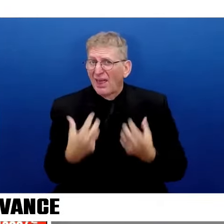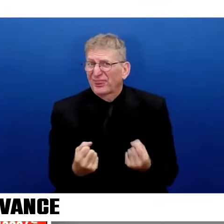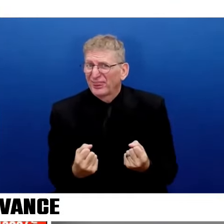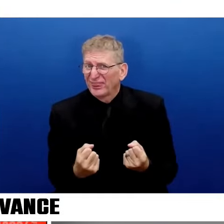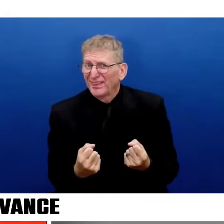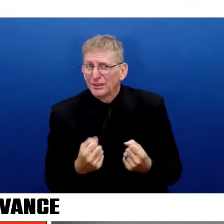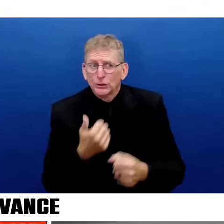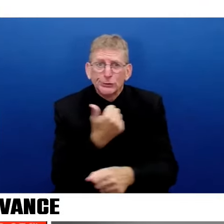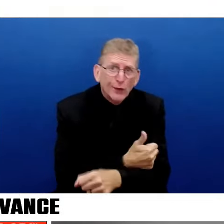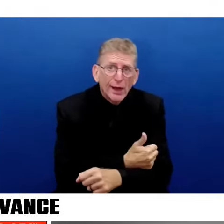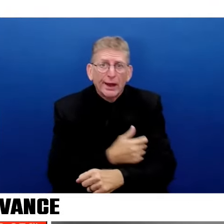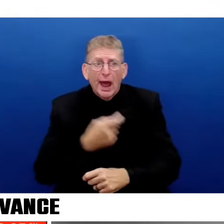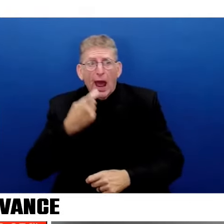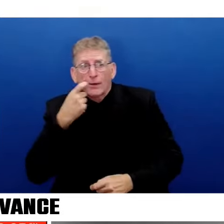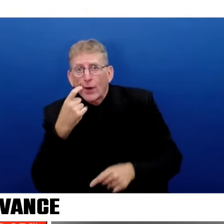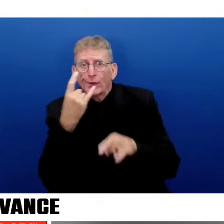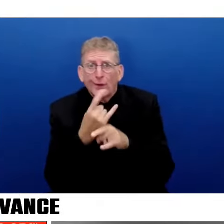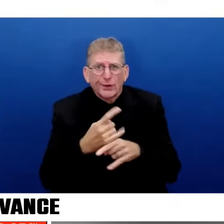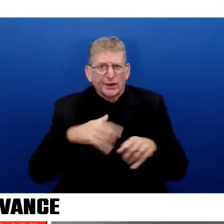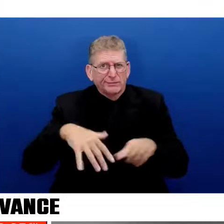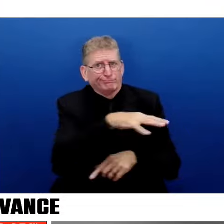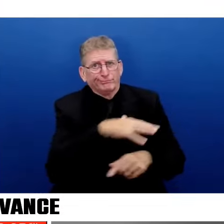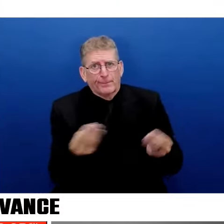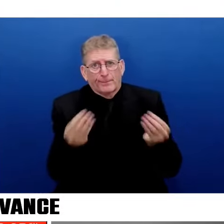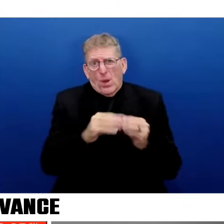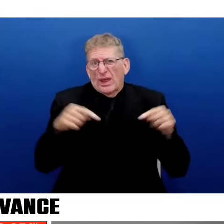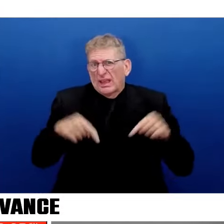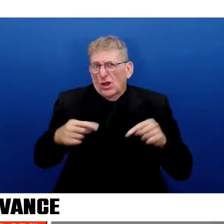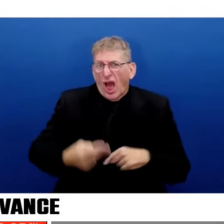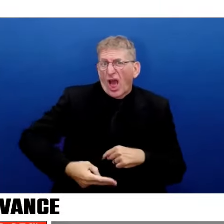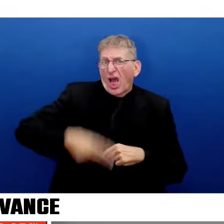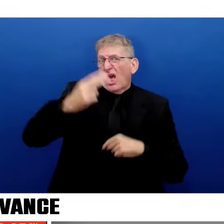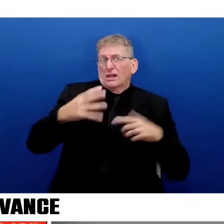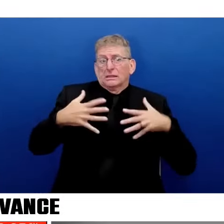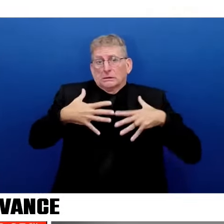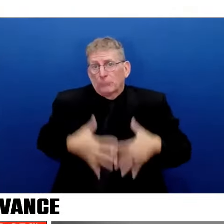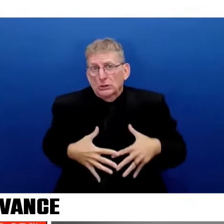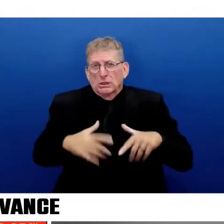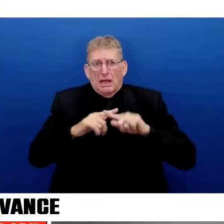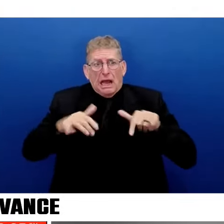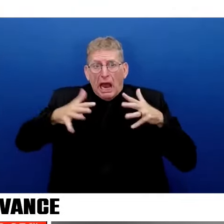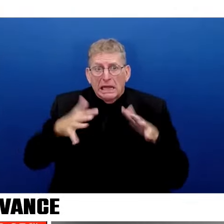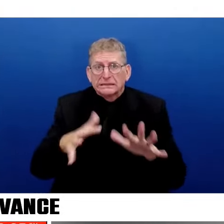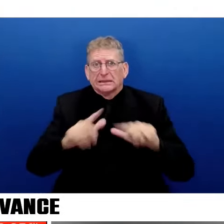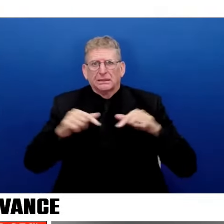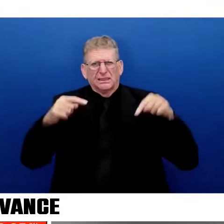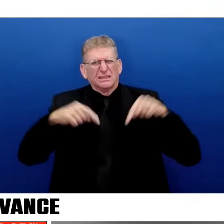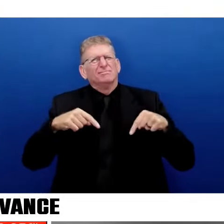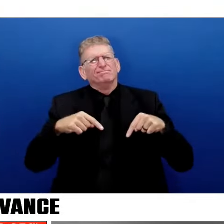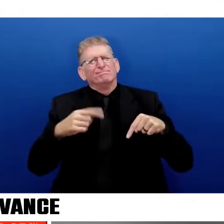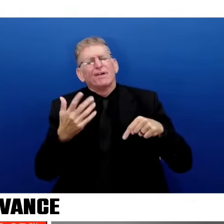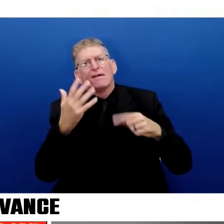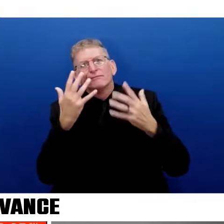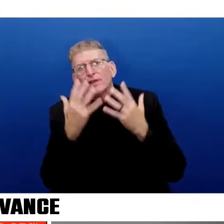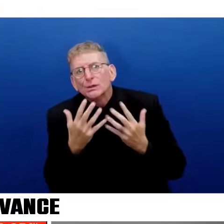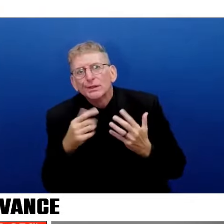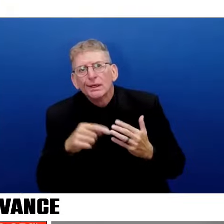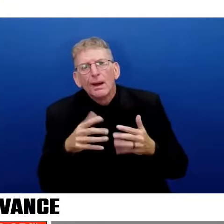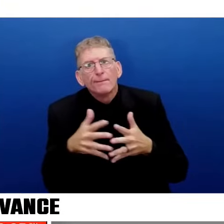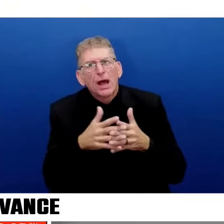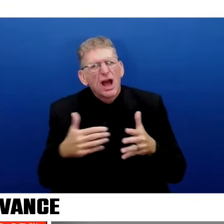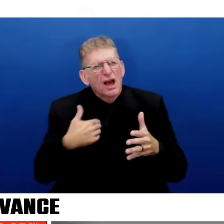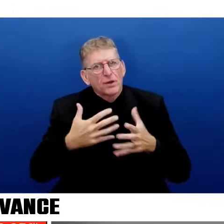rates of depression, way higher rates of anxiety. We unfortunately have a mental health crisis in this country that I really do think that we need to get to the root